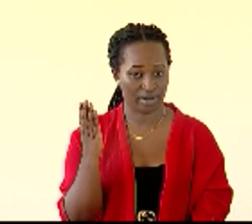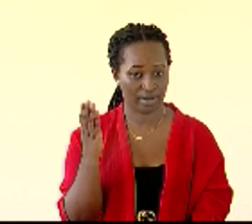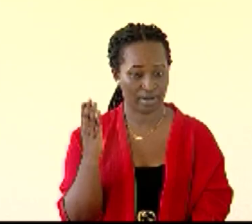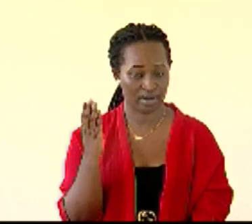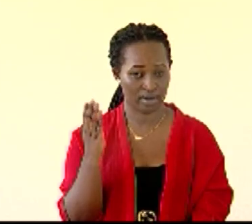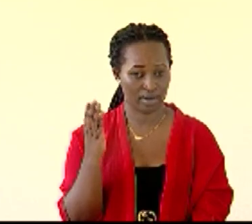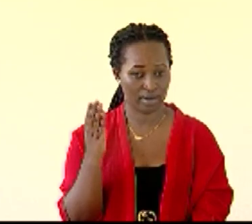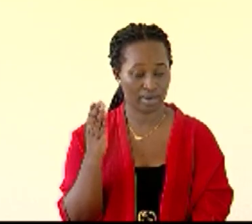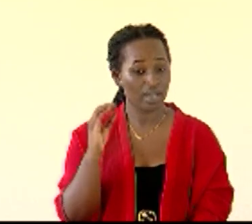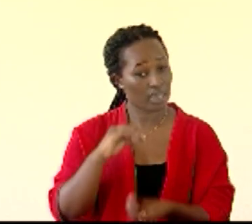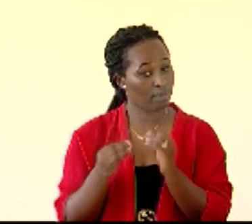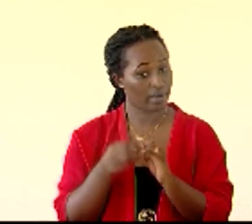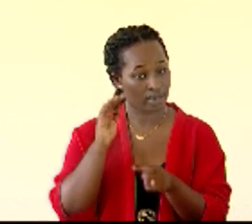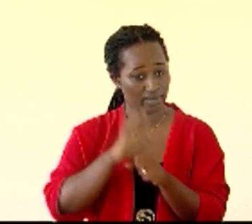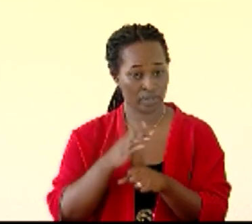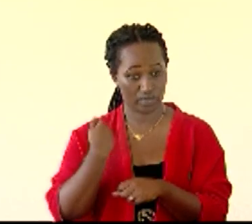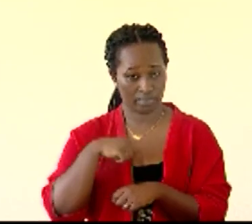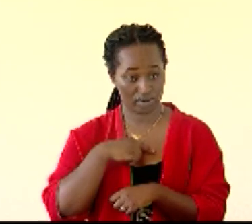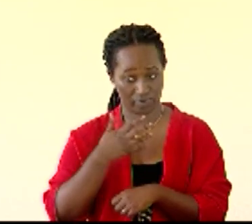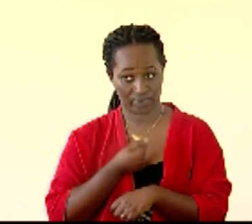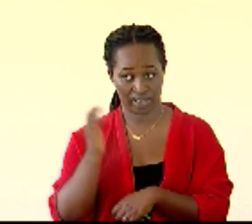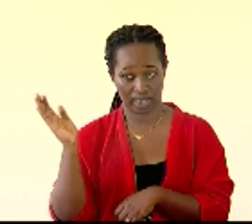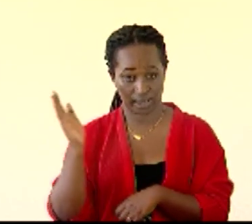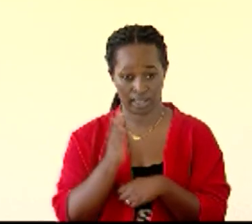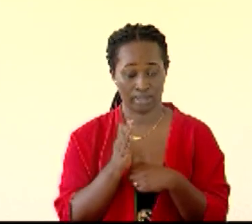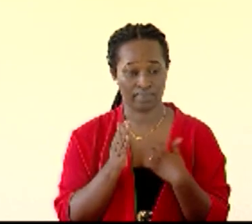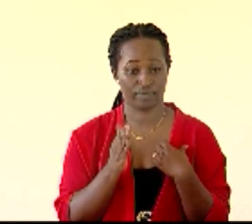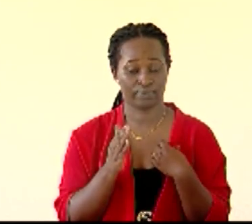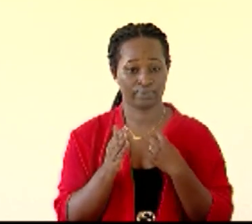a greater portion of what we have here